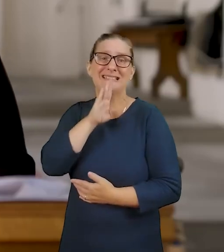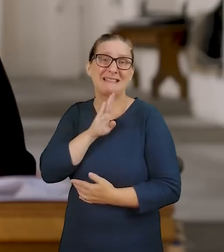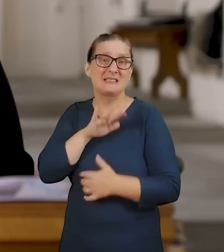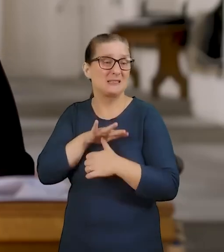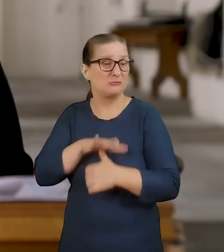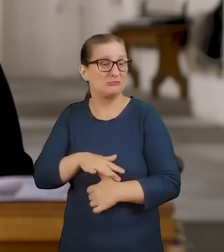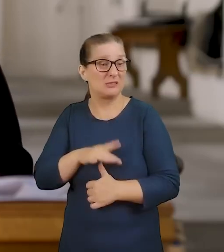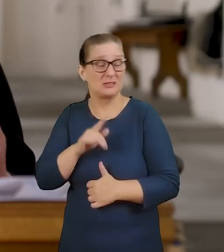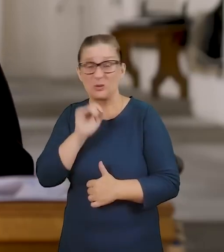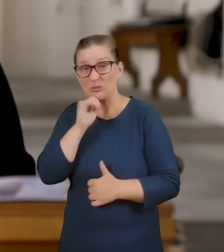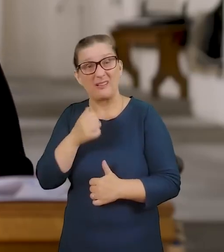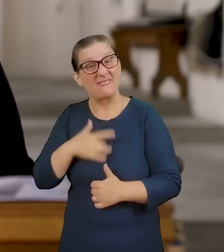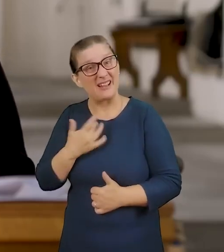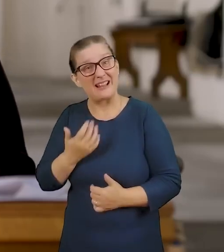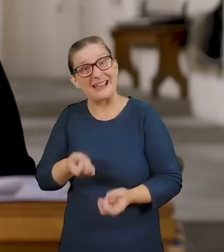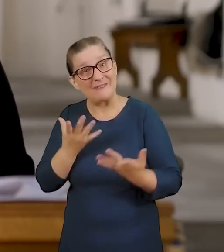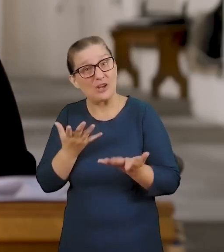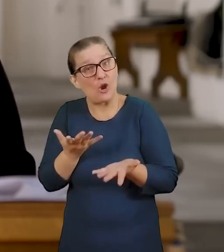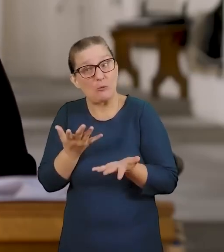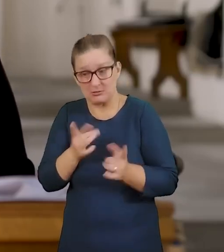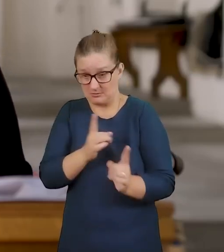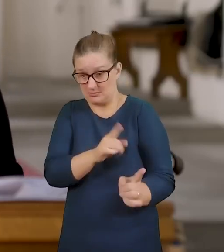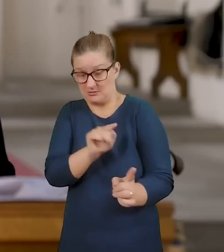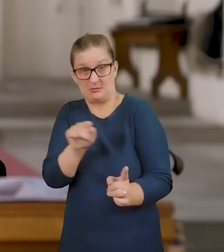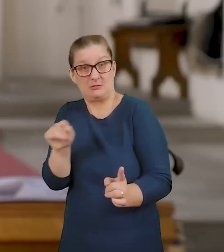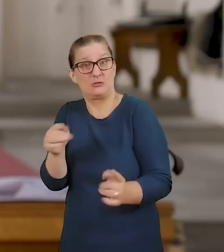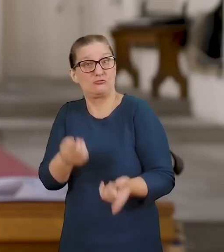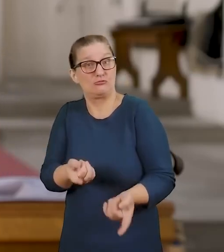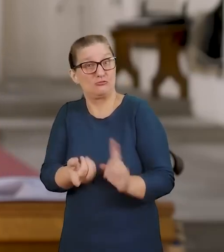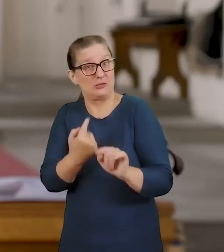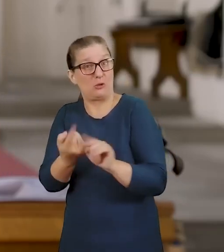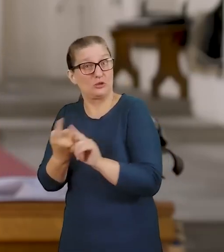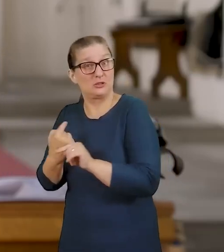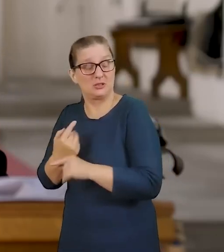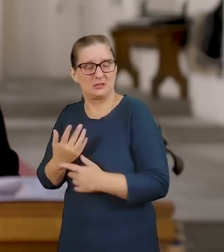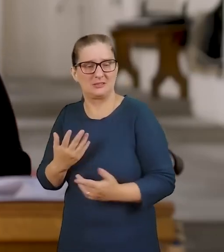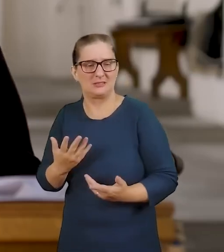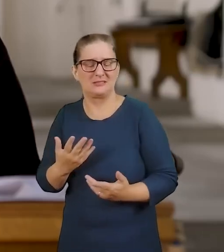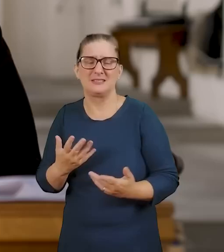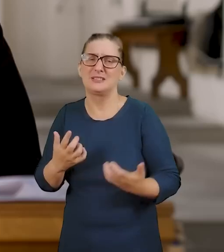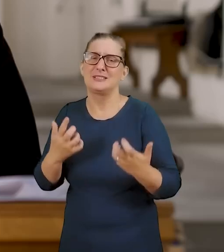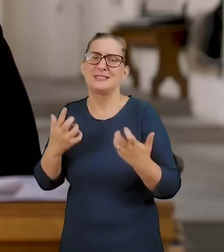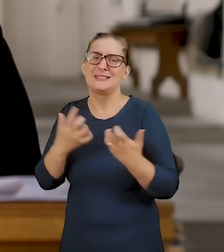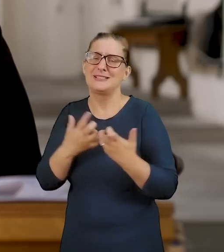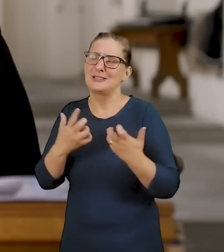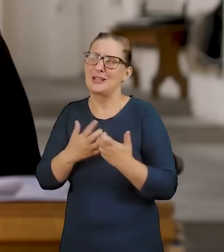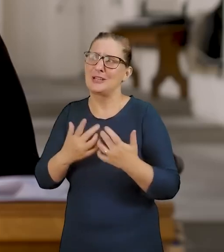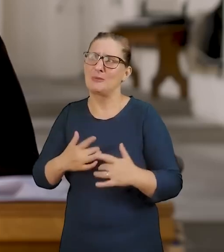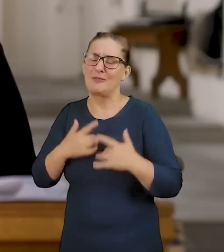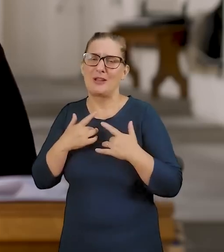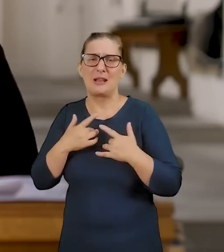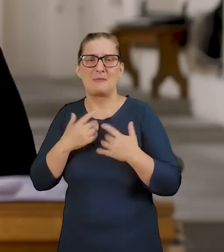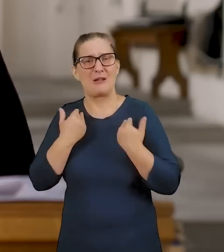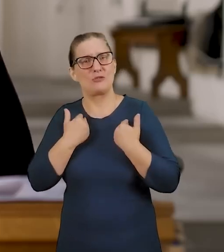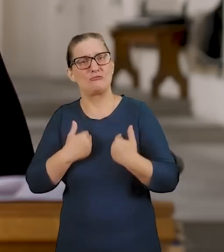Sad, depressed, I don't think I could do it. I'd feel like giving up. Those were the responses that we just heard. So